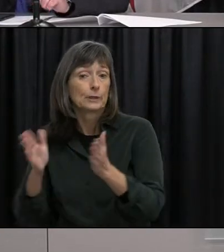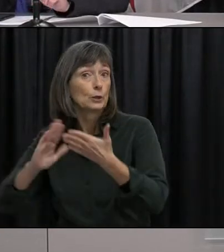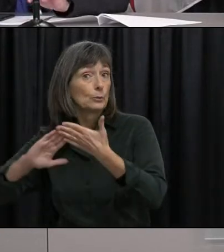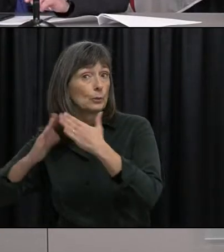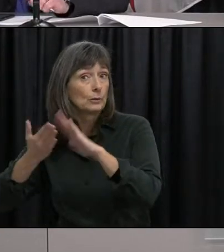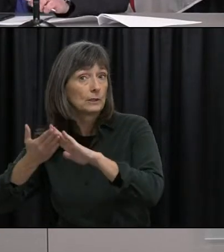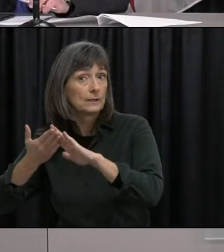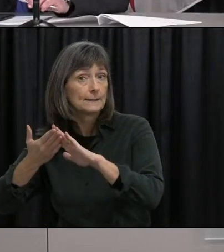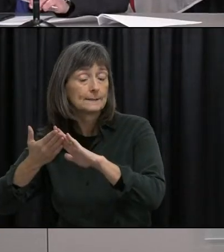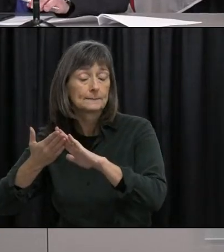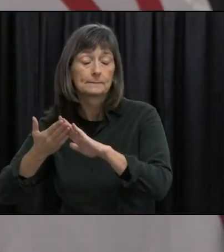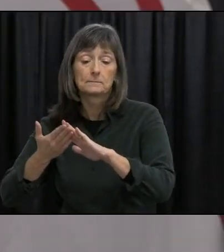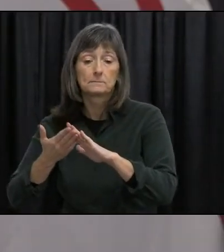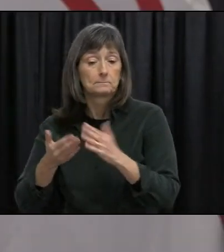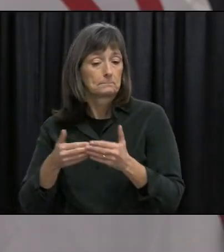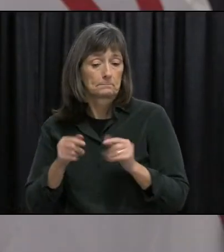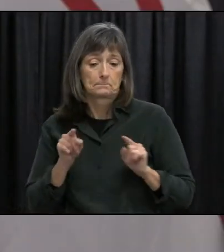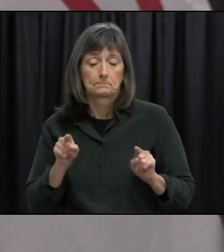public, sometimes,